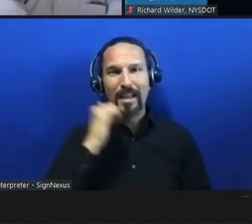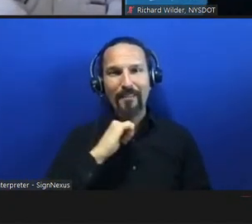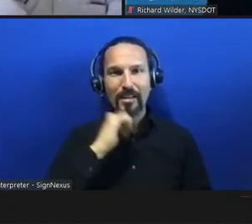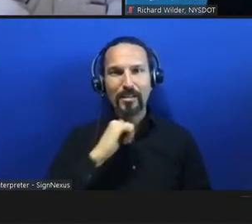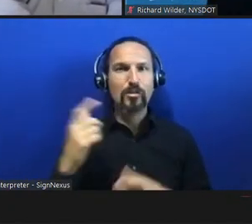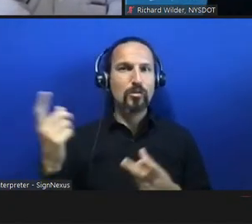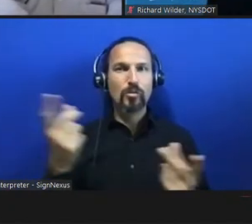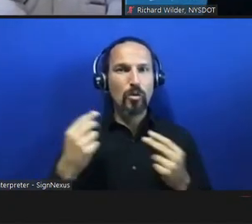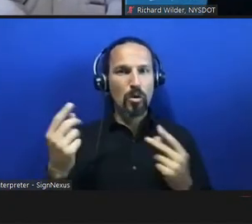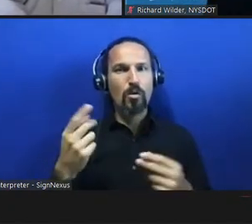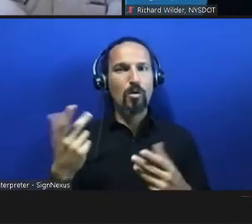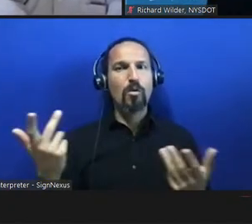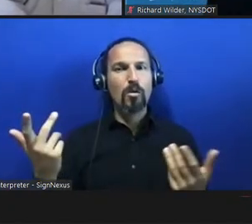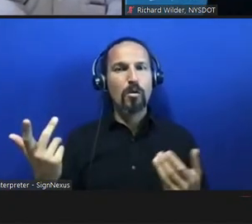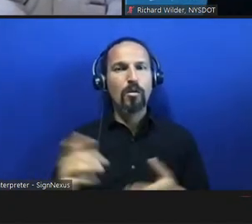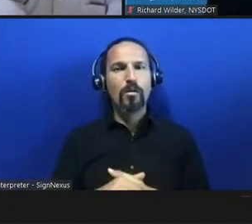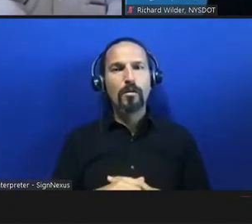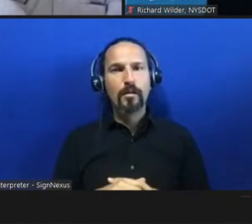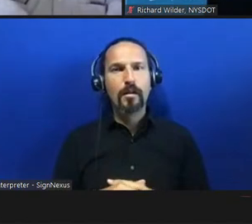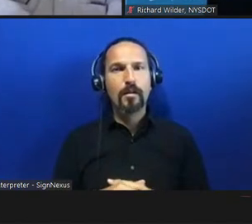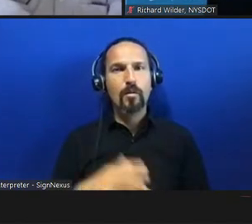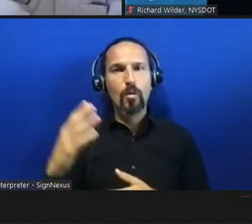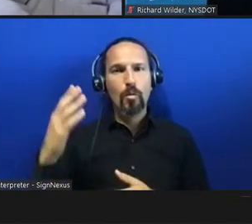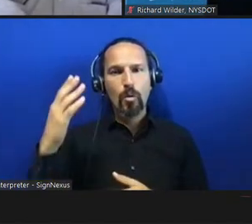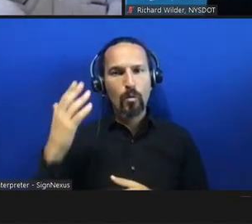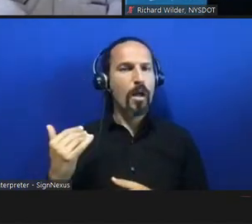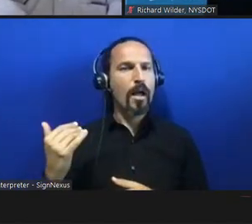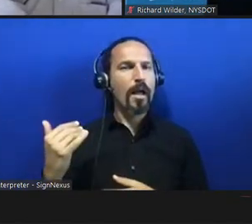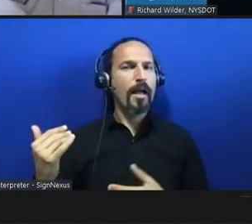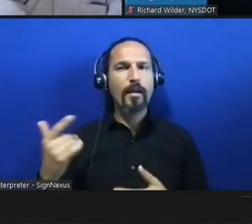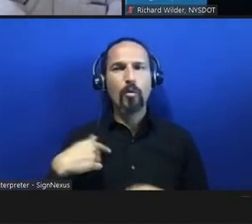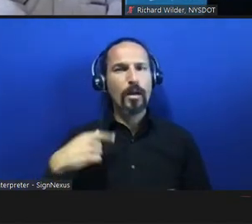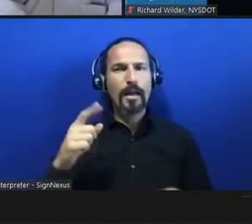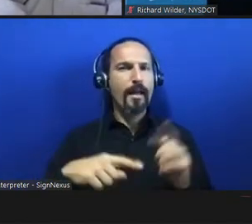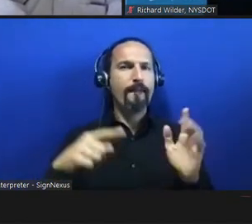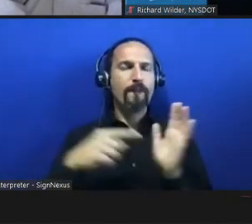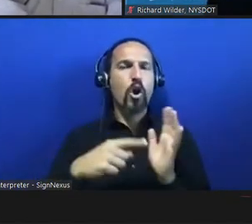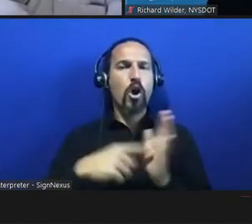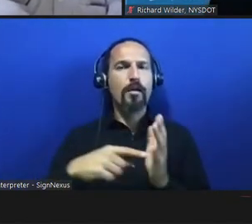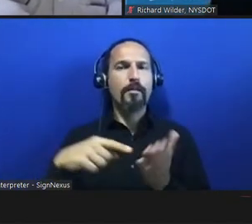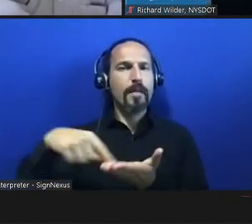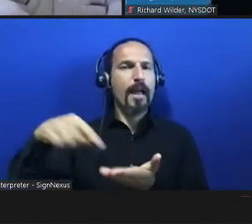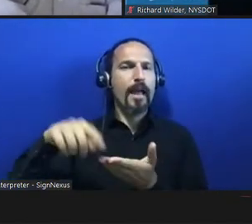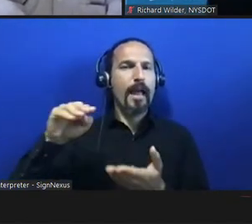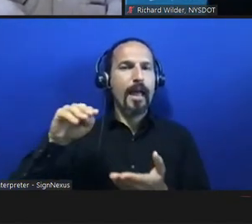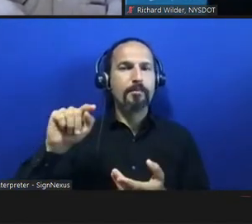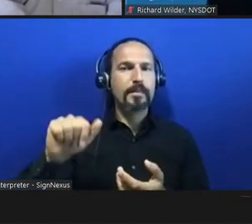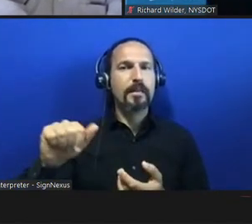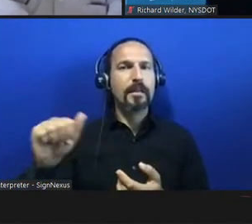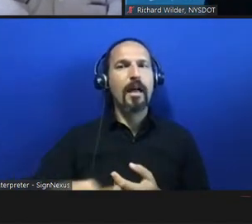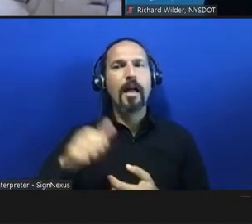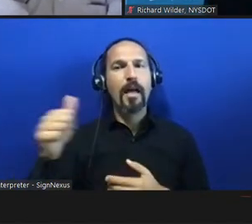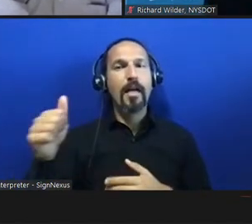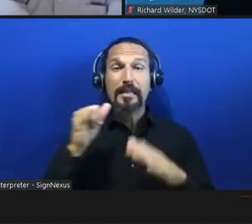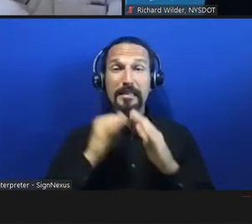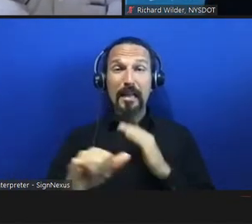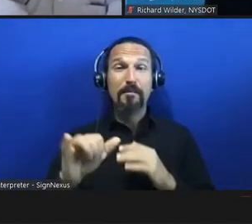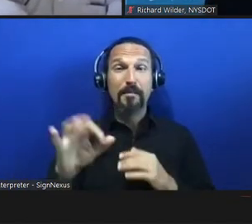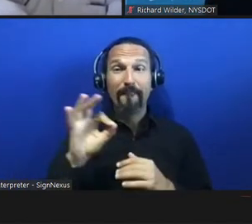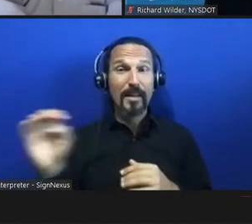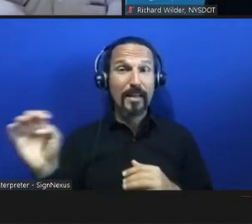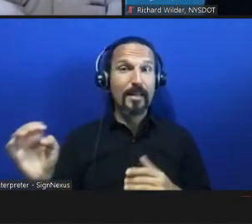do errands or for any reason why are we we can't afford to give the MTA another Subway fee